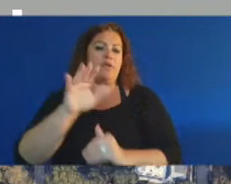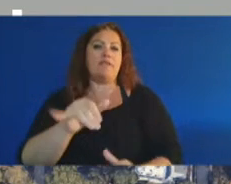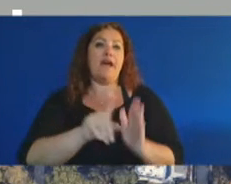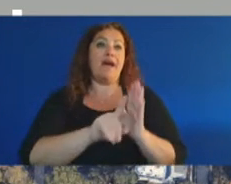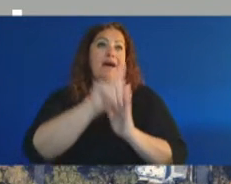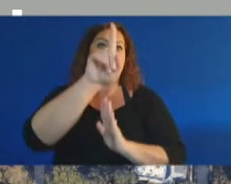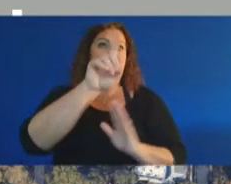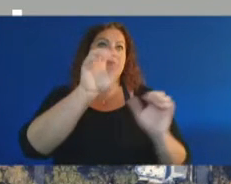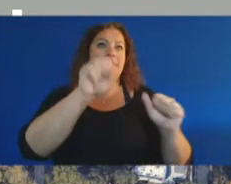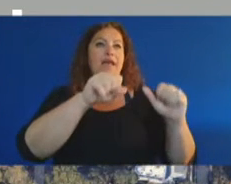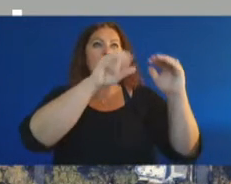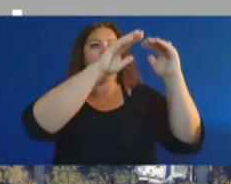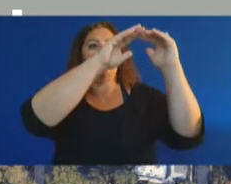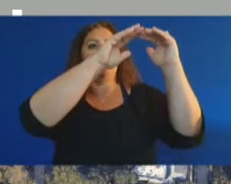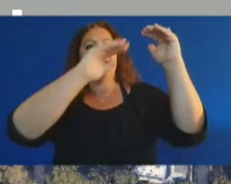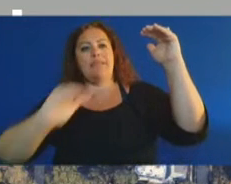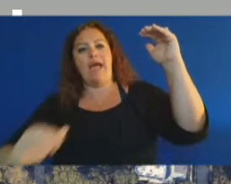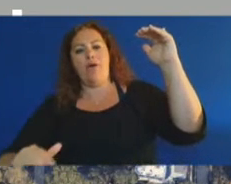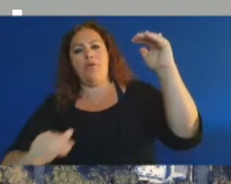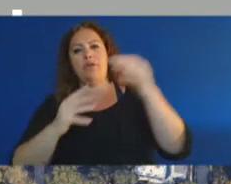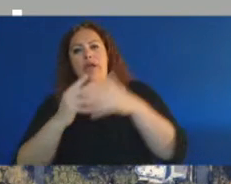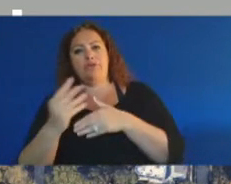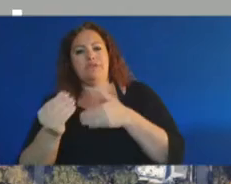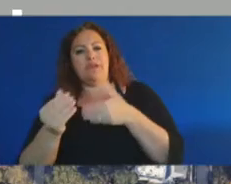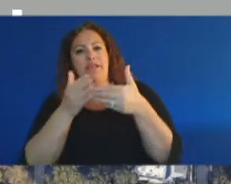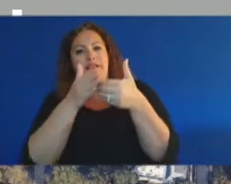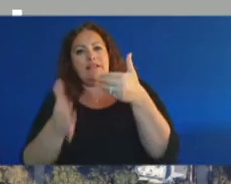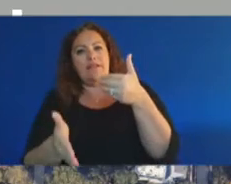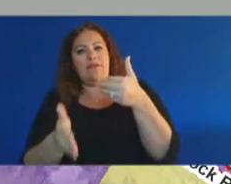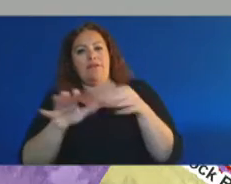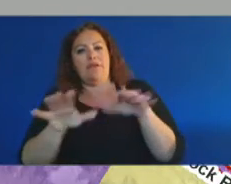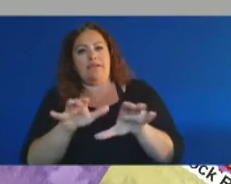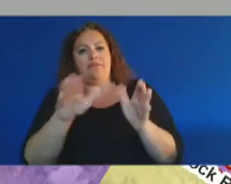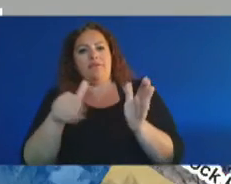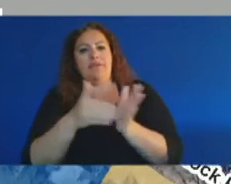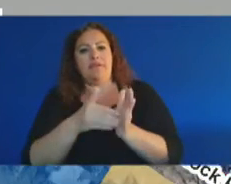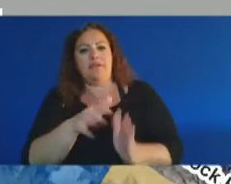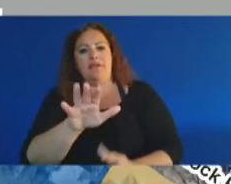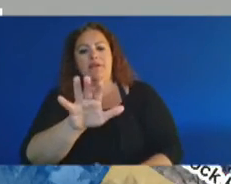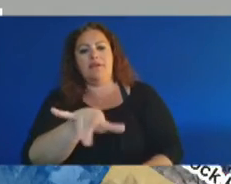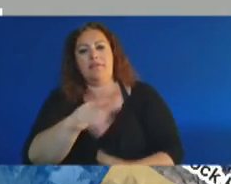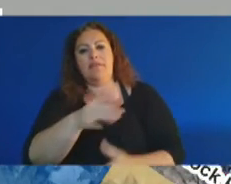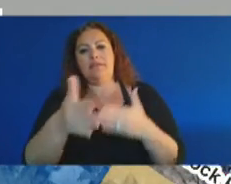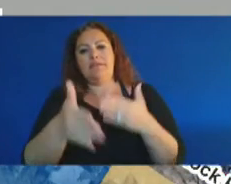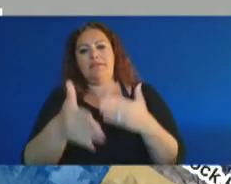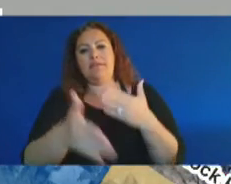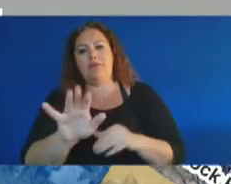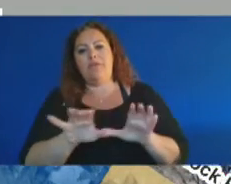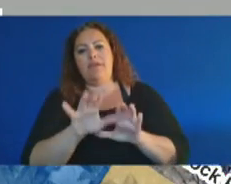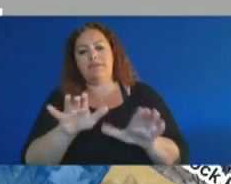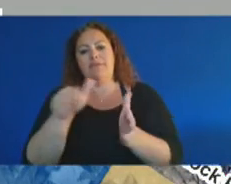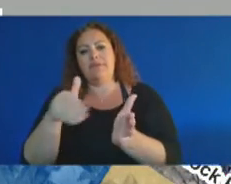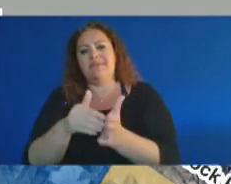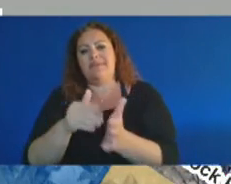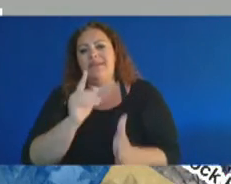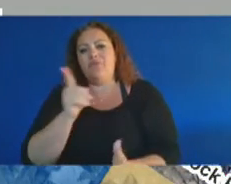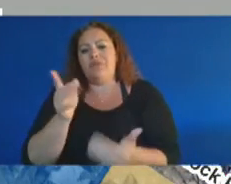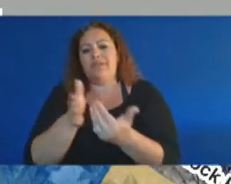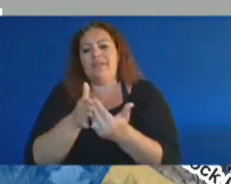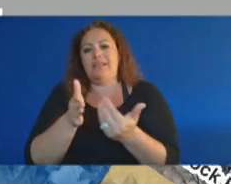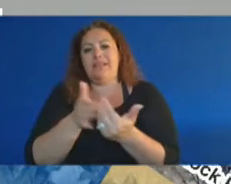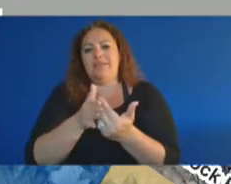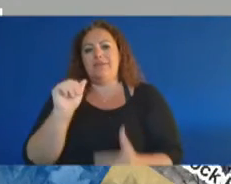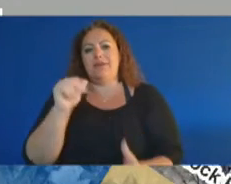down uh outside right at the edge of the activity center this is the end of where that Activity Center is really next to the apartment